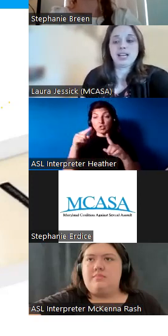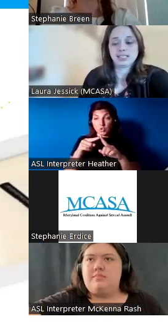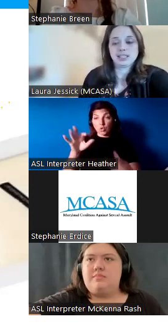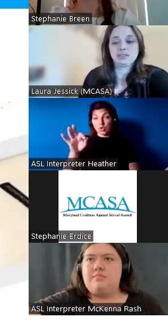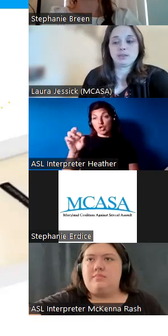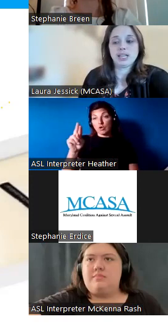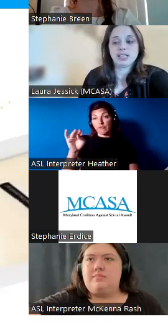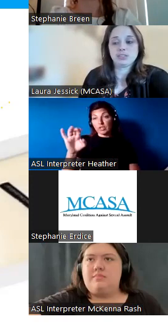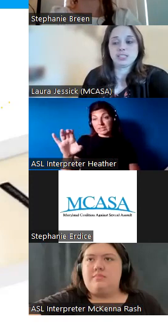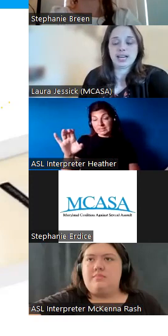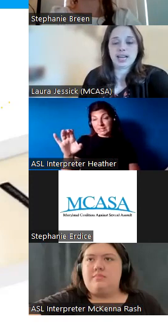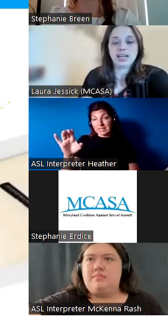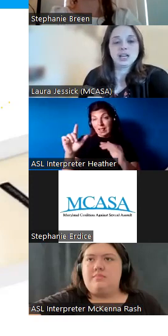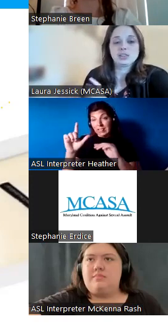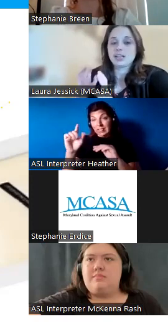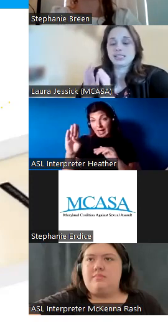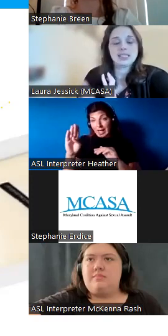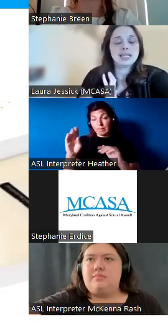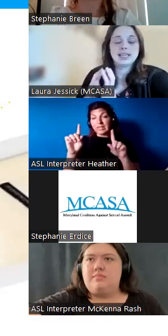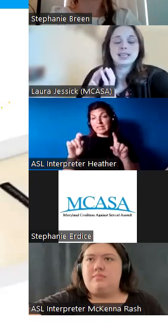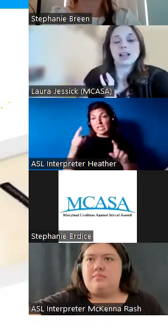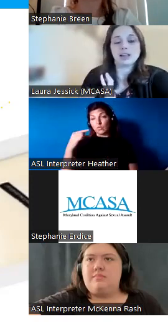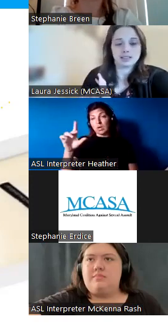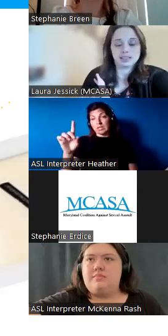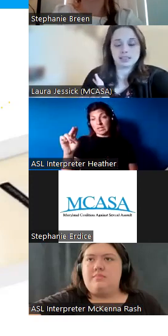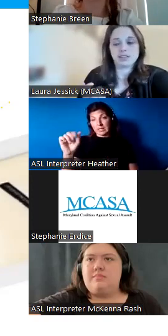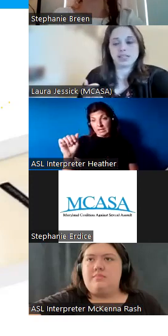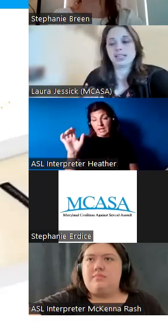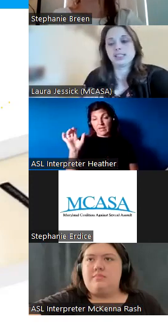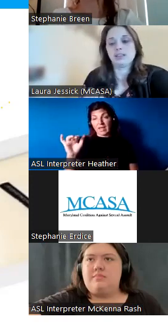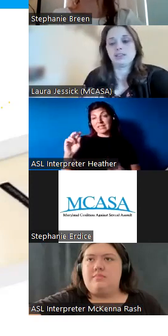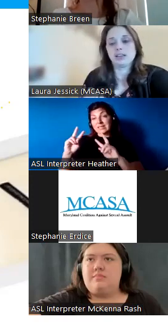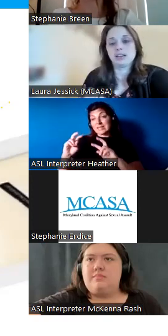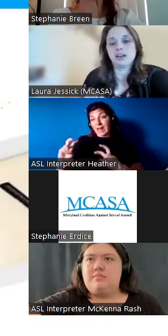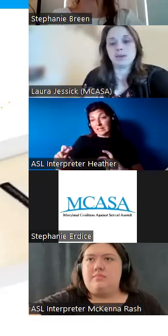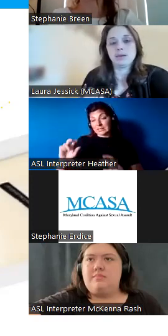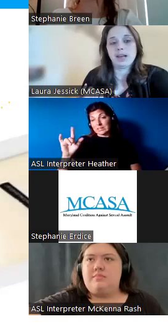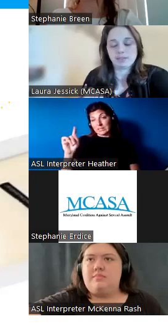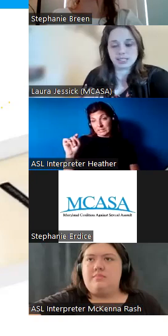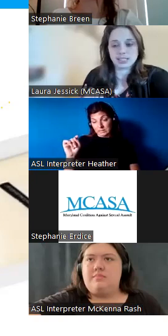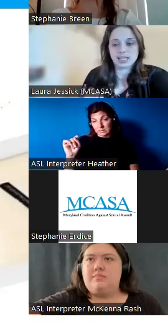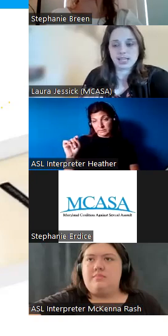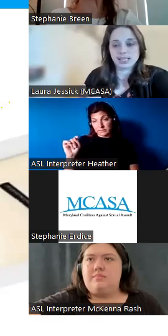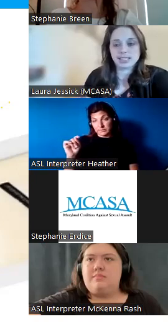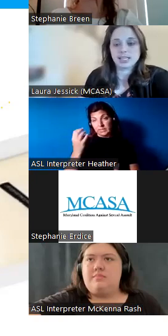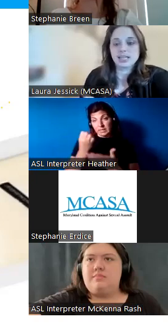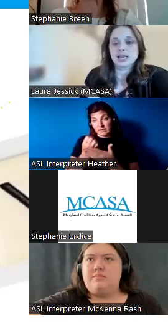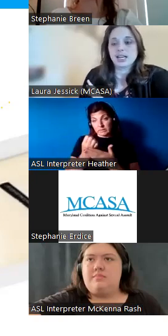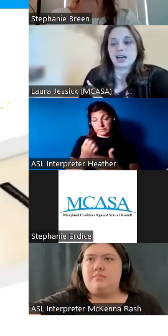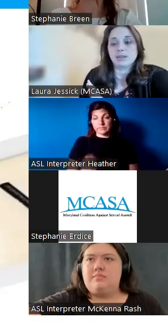for testing for potential DNA. So that's the analysis of the kit, of the evidence in the